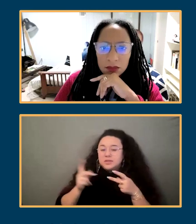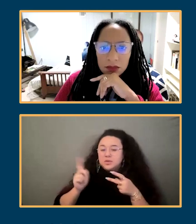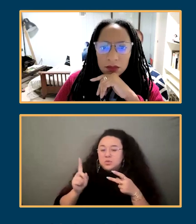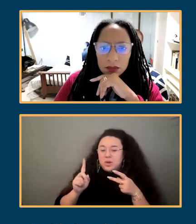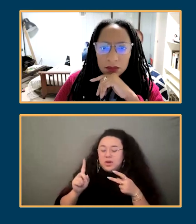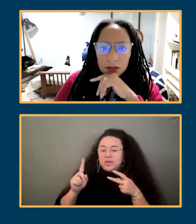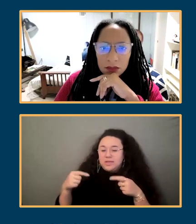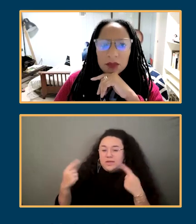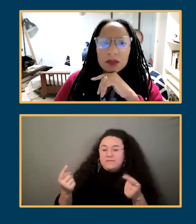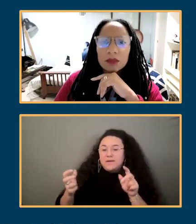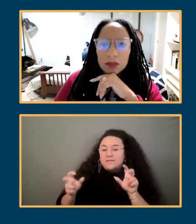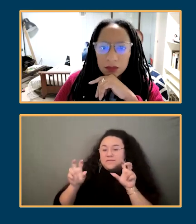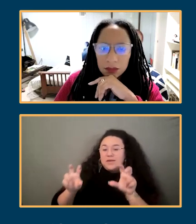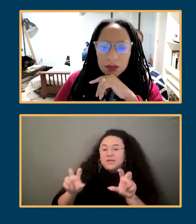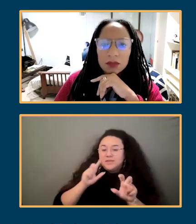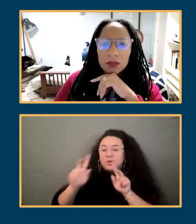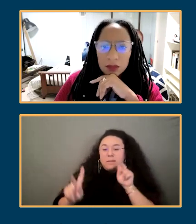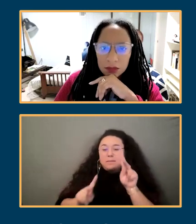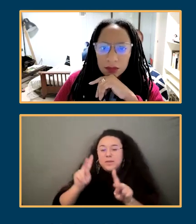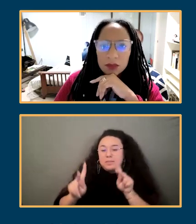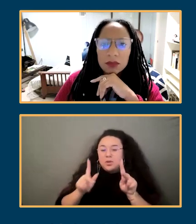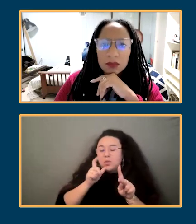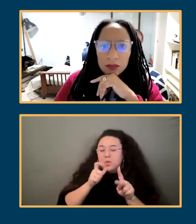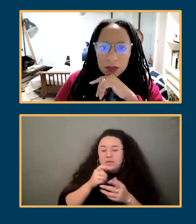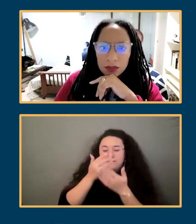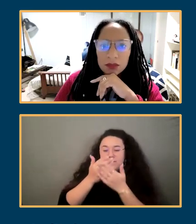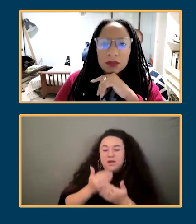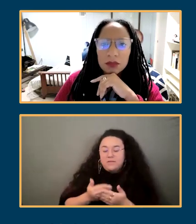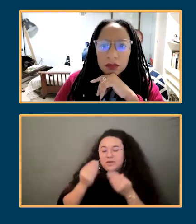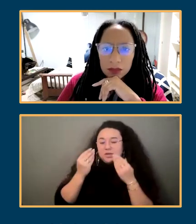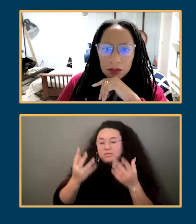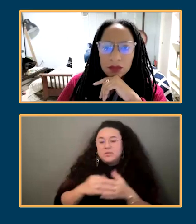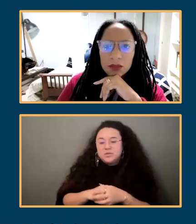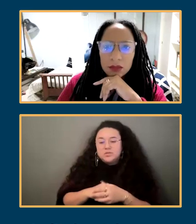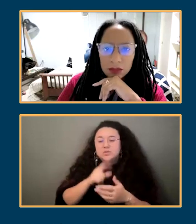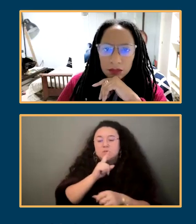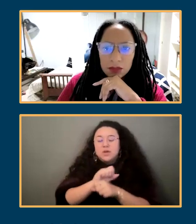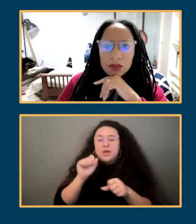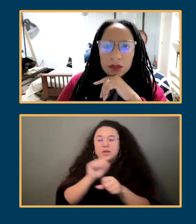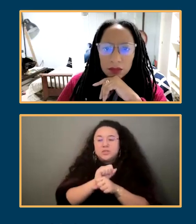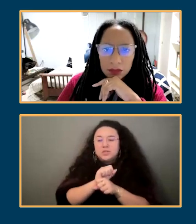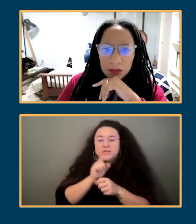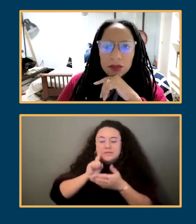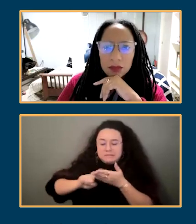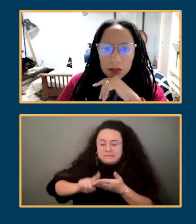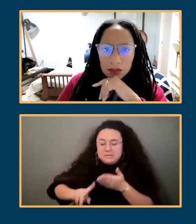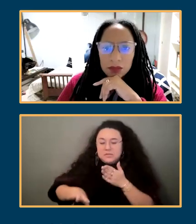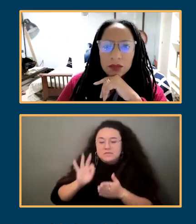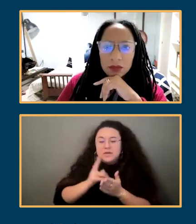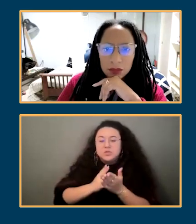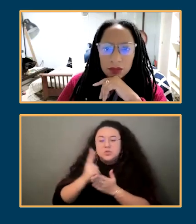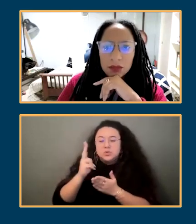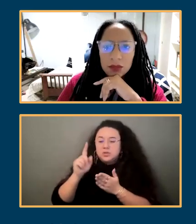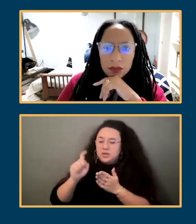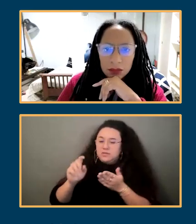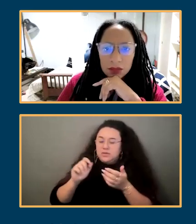have invested in people who are verifying information, who are actually digging to get to the truth, they have